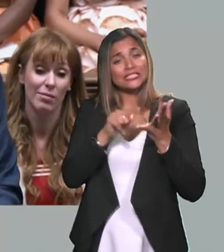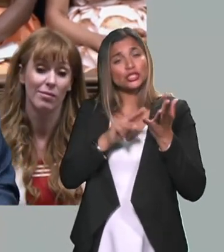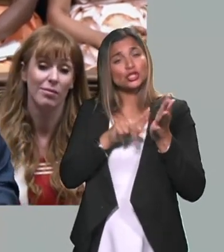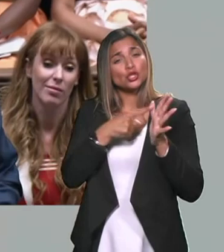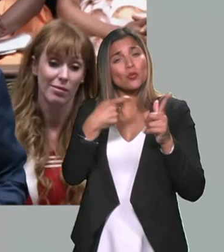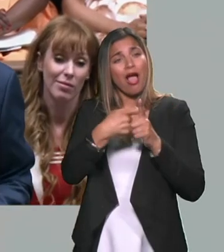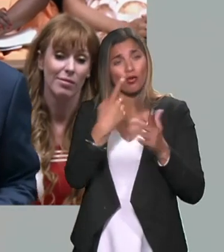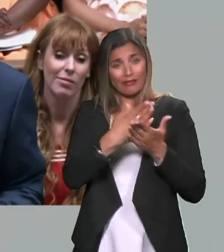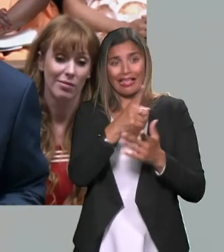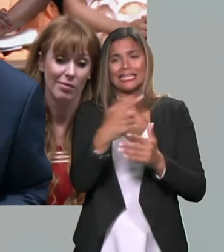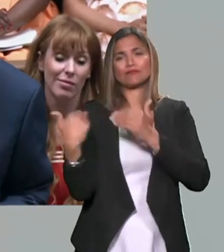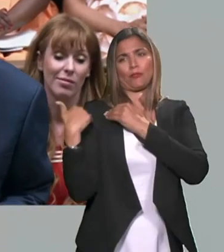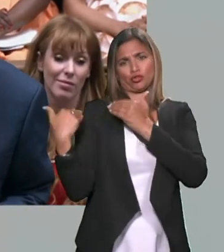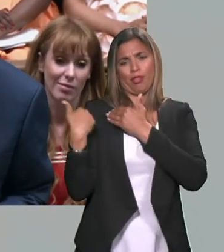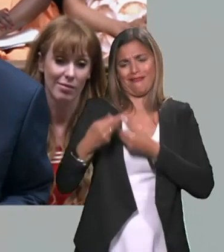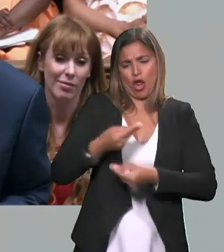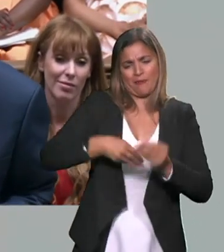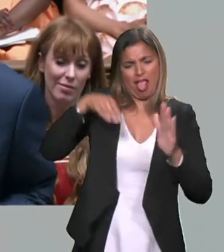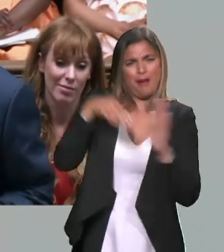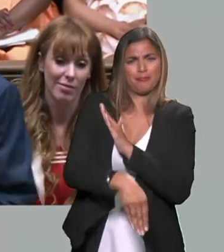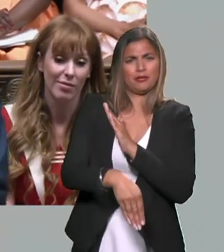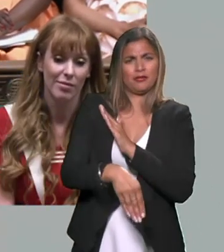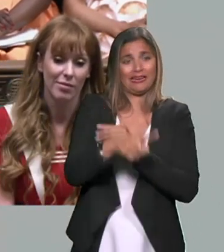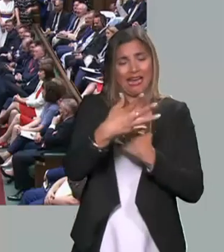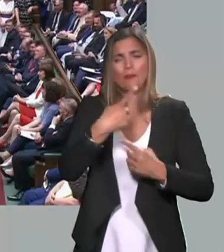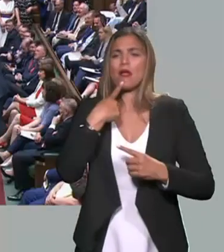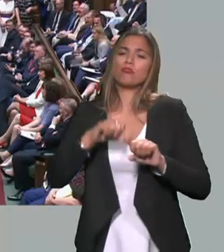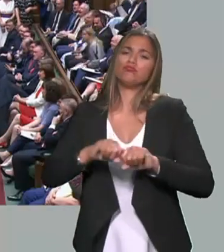for an economy that he now claims is broken?